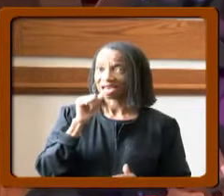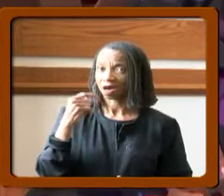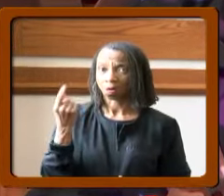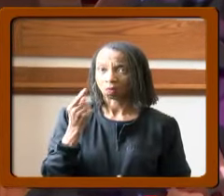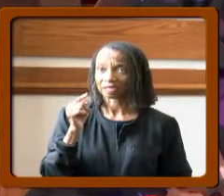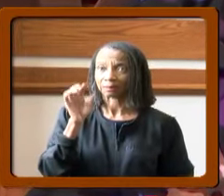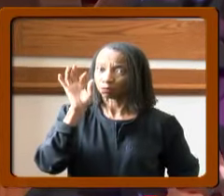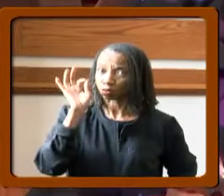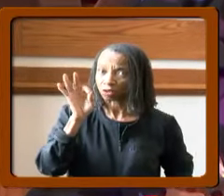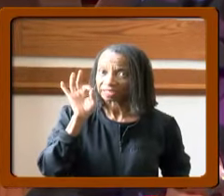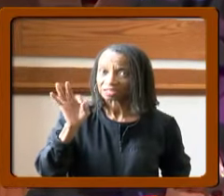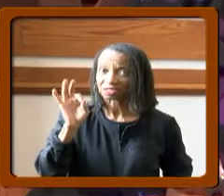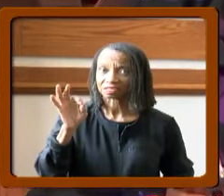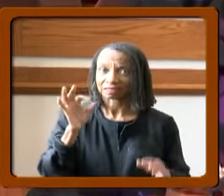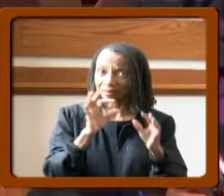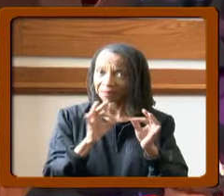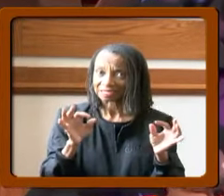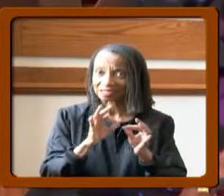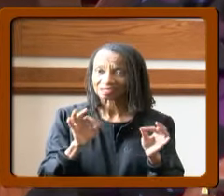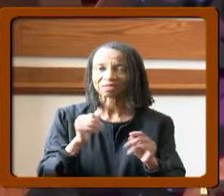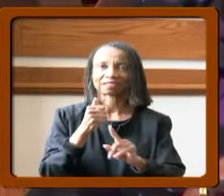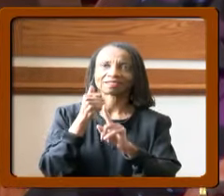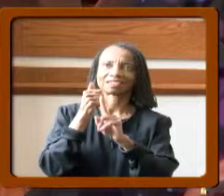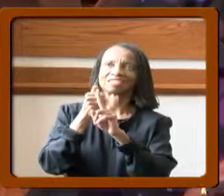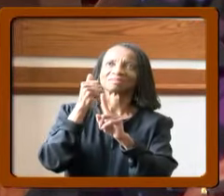was the Word.